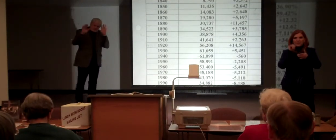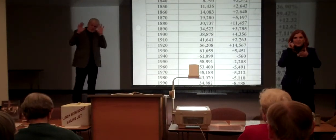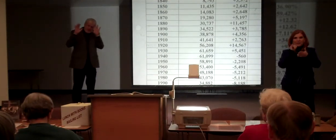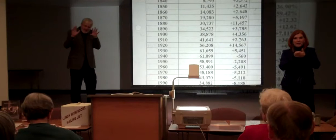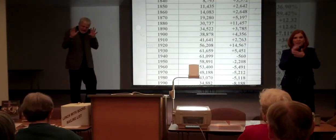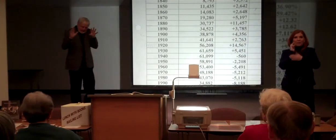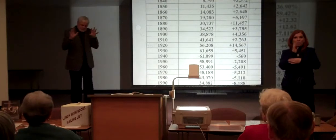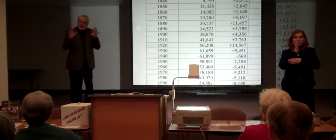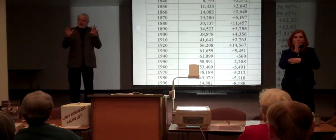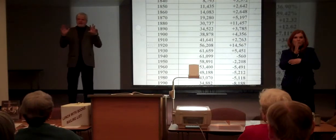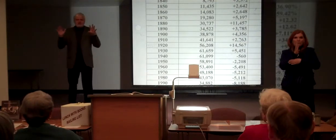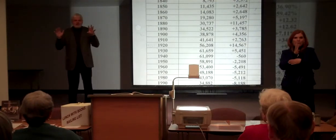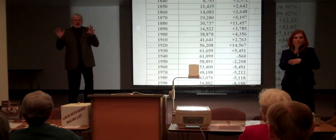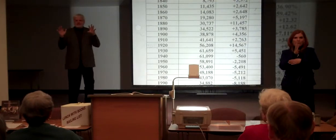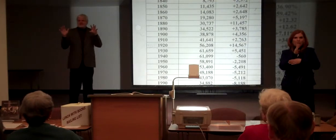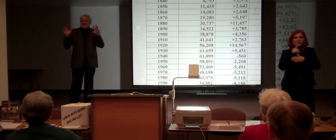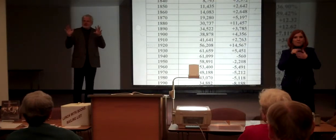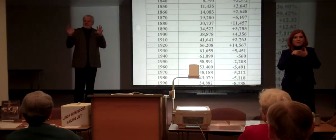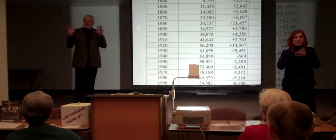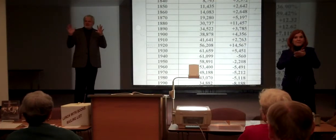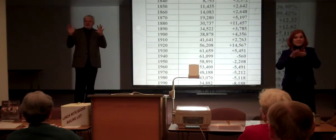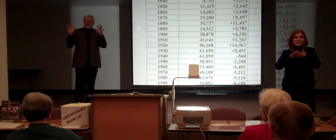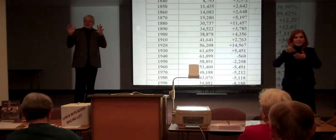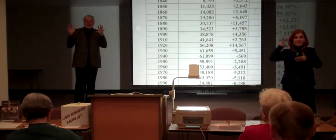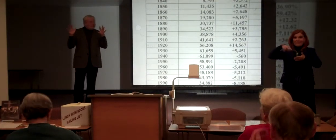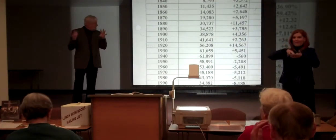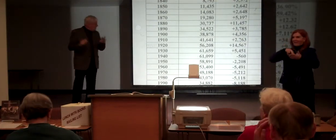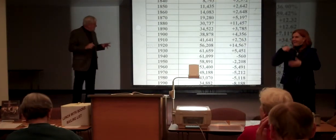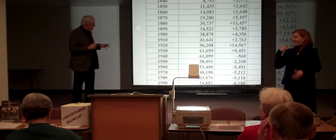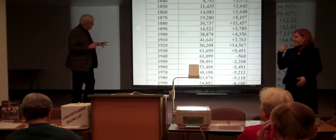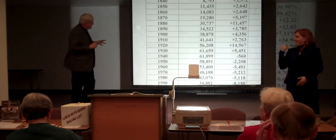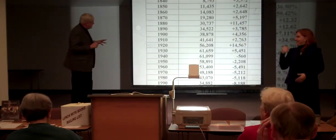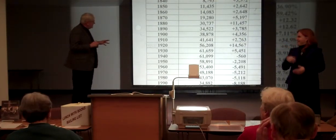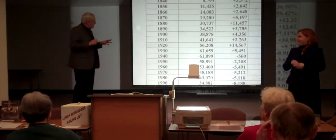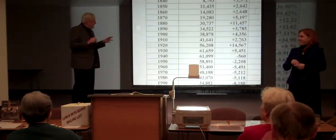that would be, hey, this is nice up here.